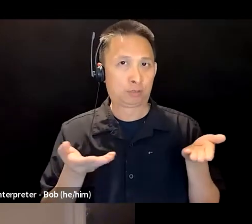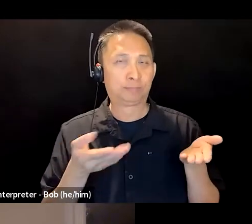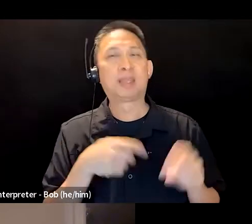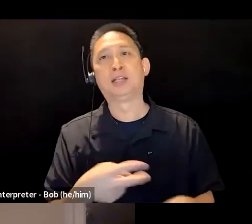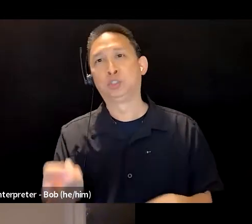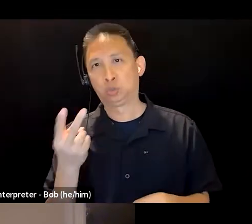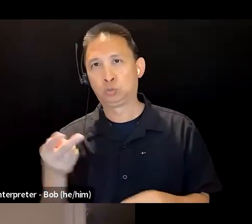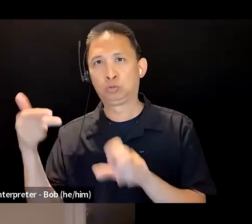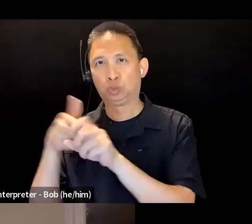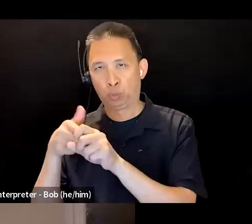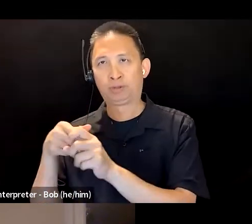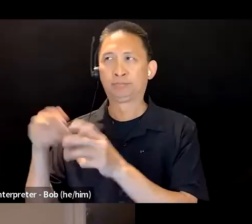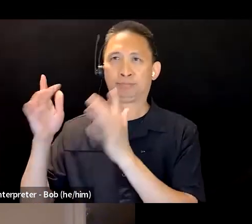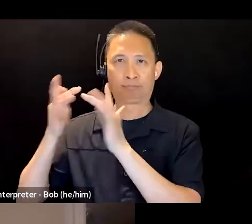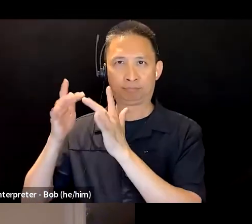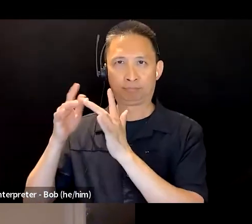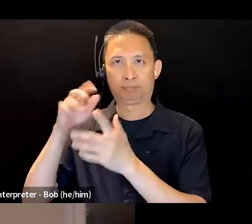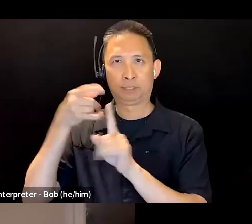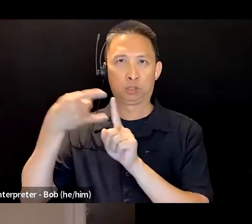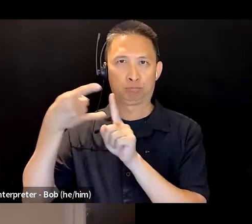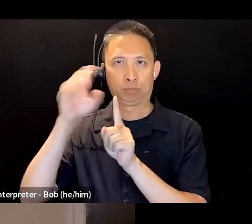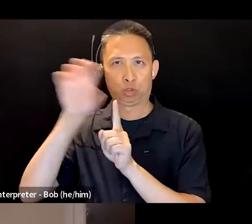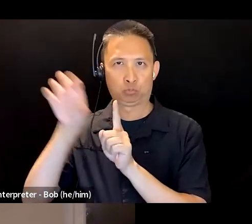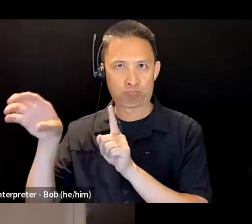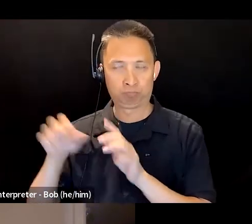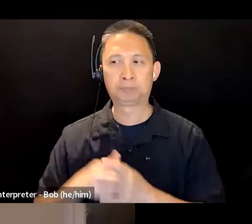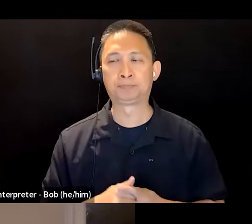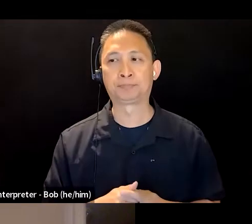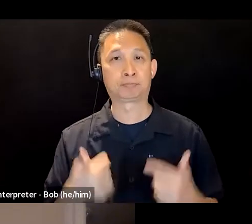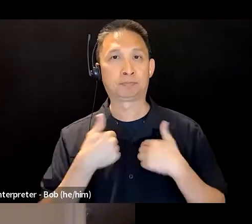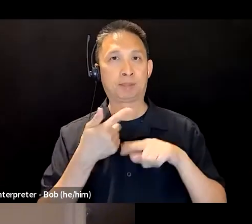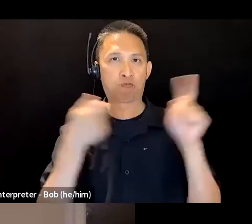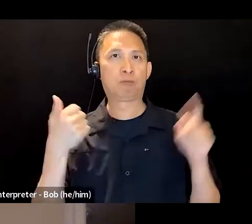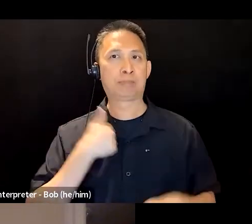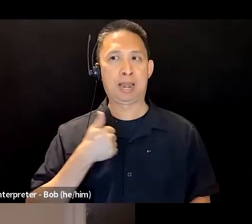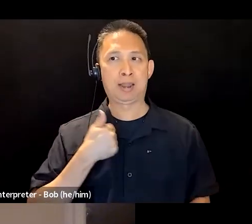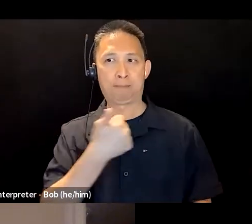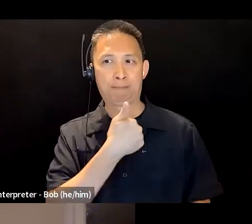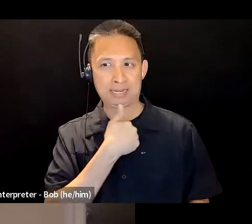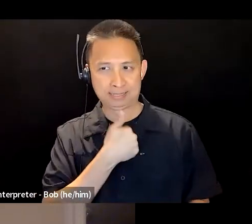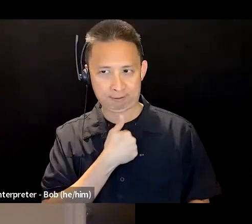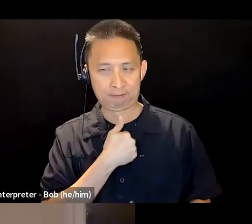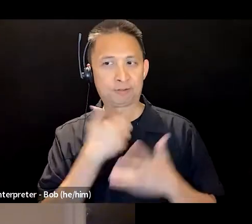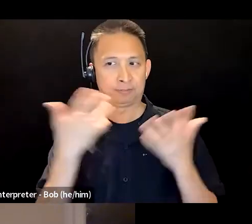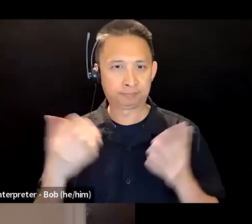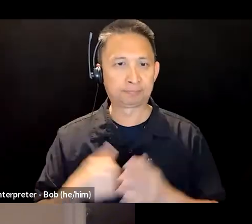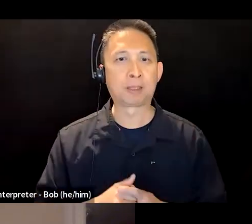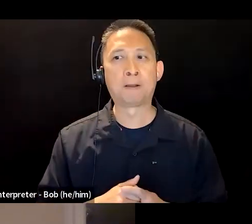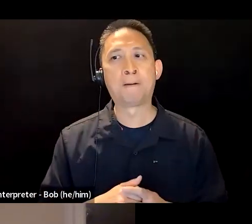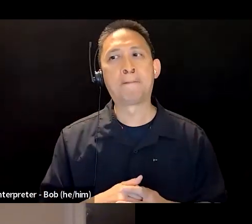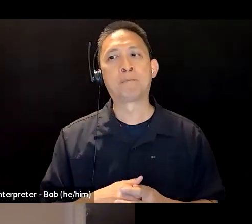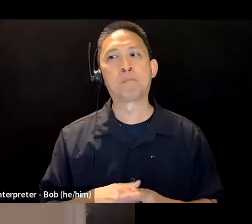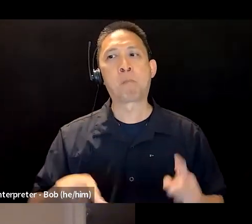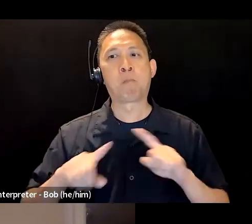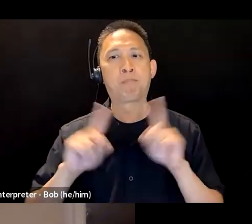virtually. So I'm a filmmaker from Canada. I'm based in Toronto. I've